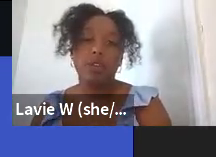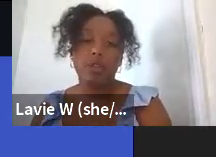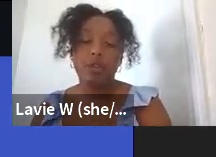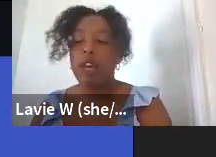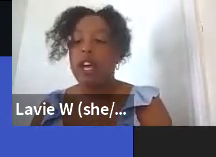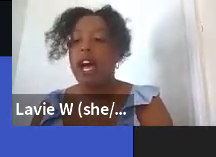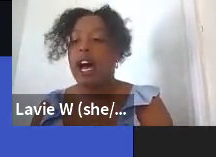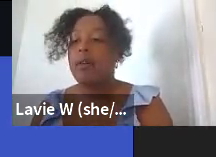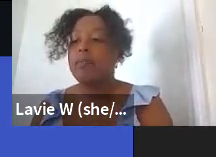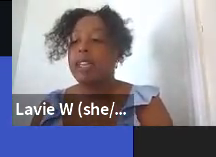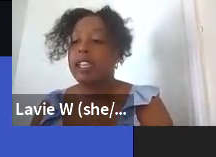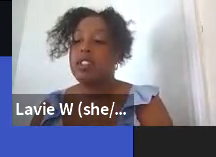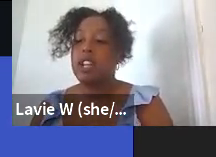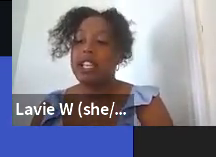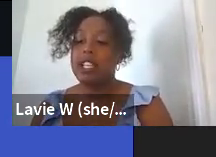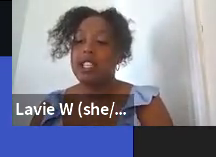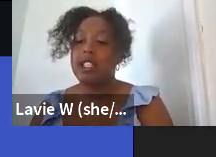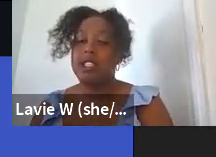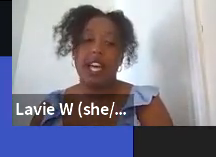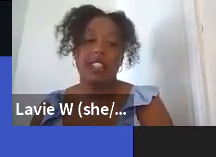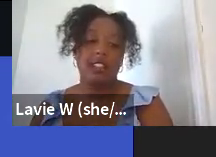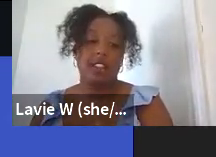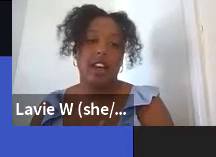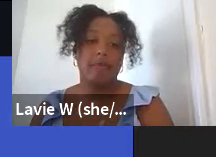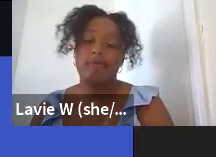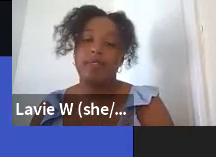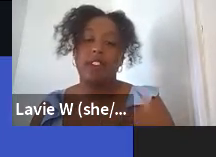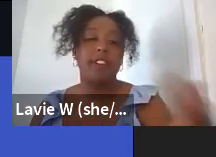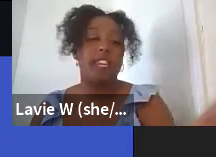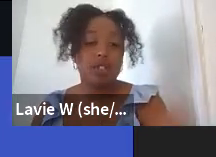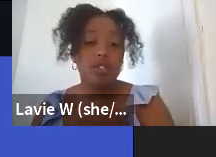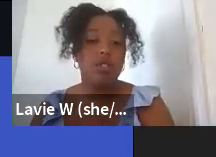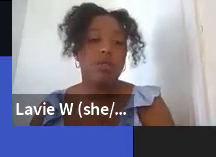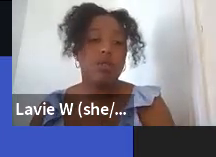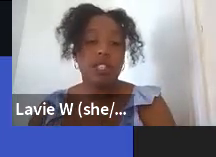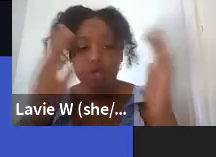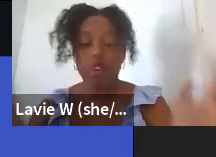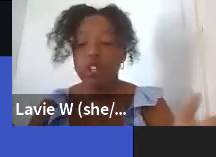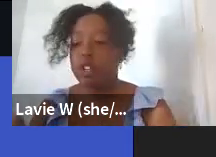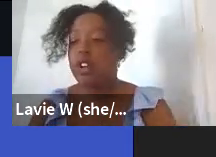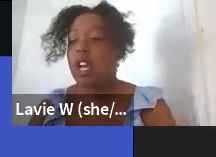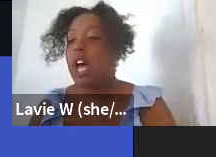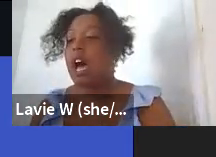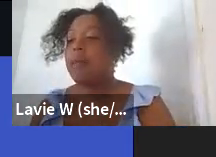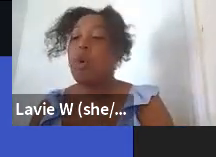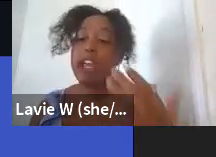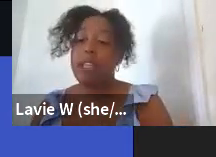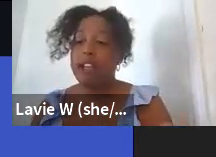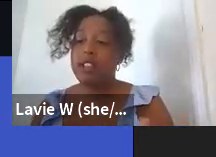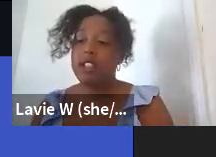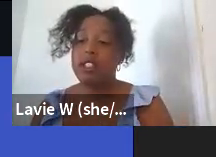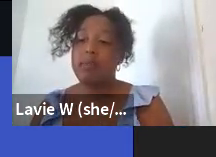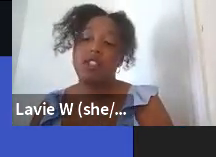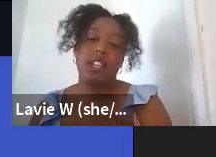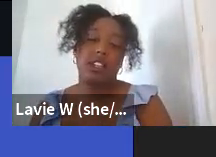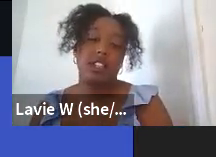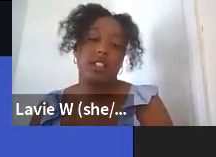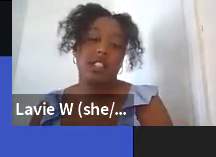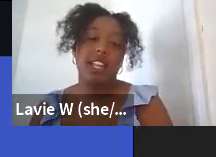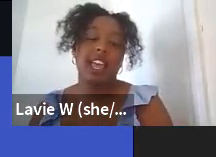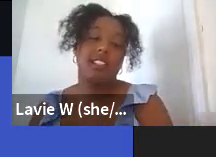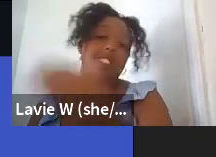might accrue based on identities that fit into this structure, or any penalties based